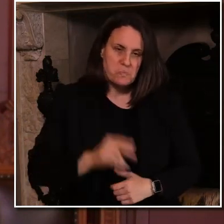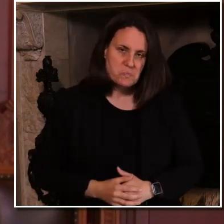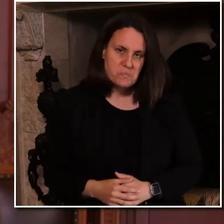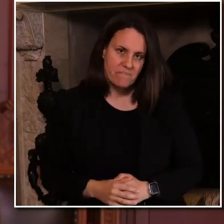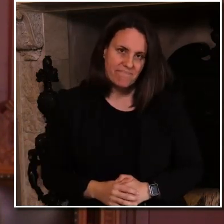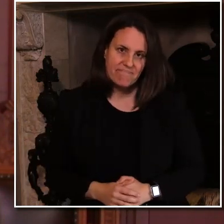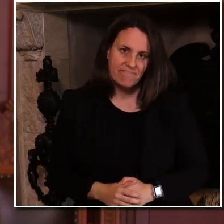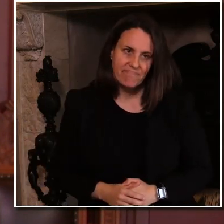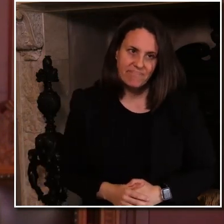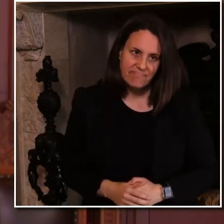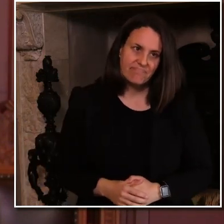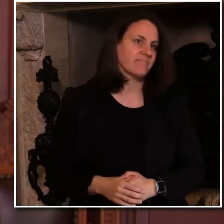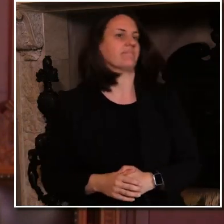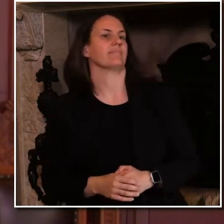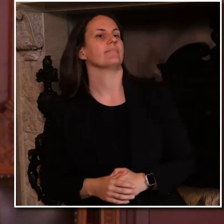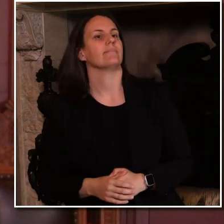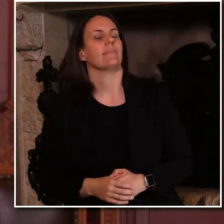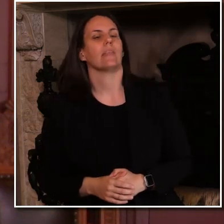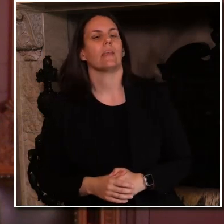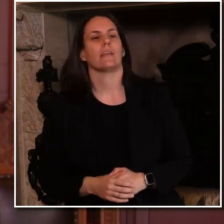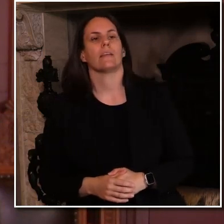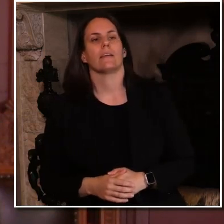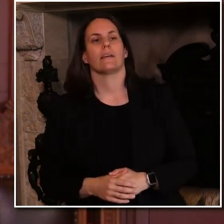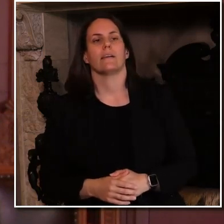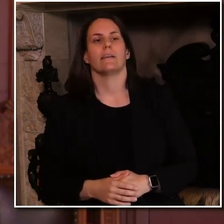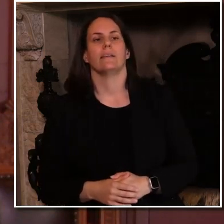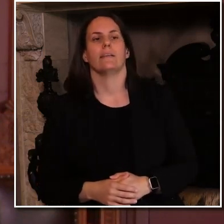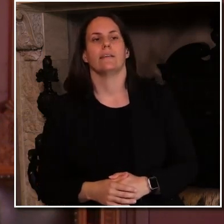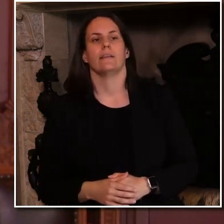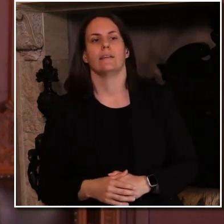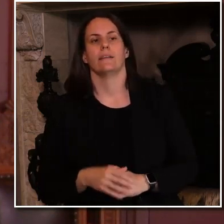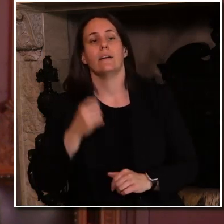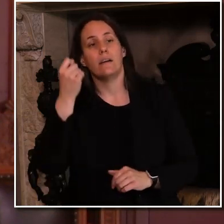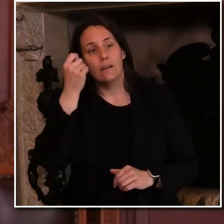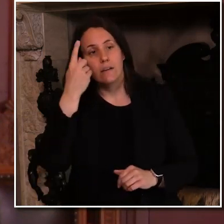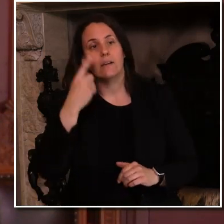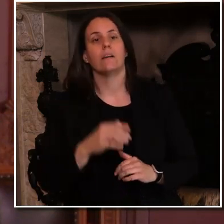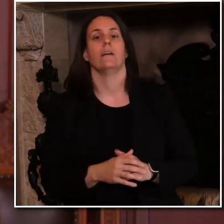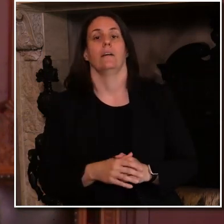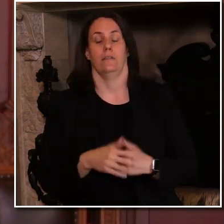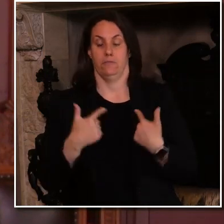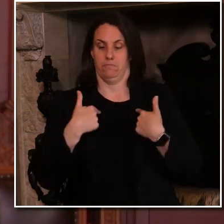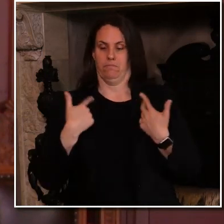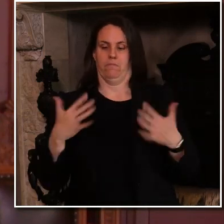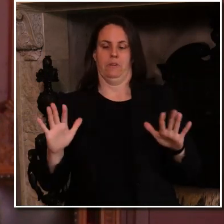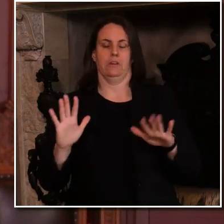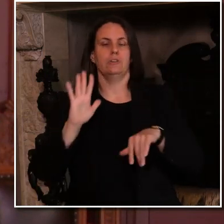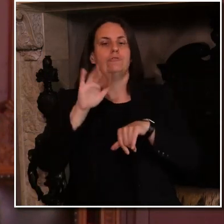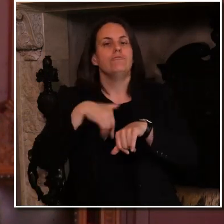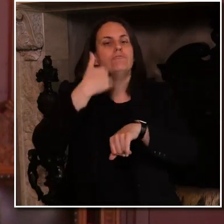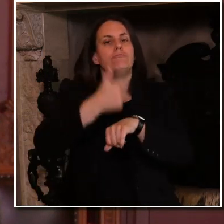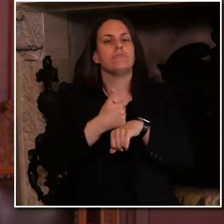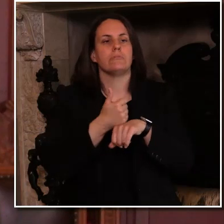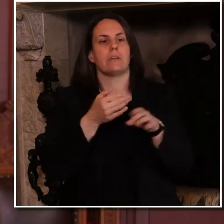question, and we developed a plan and